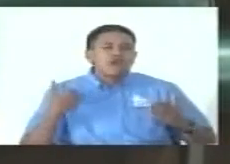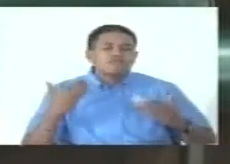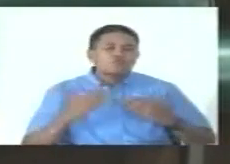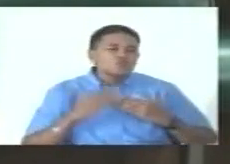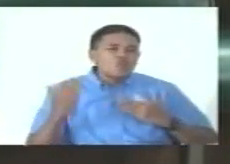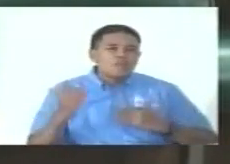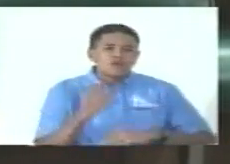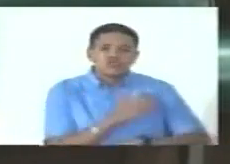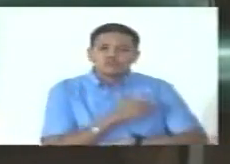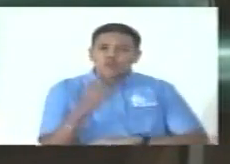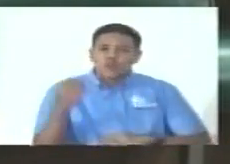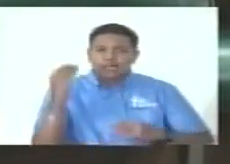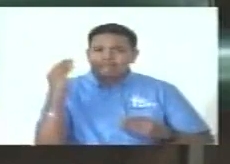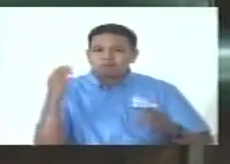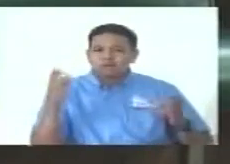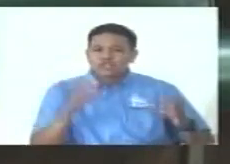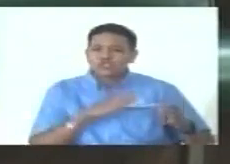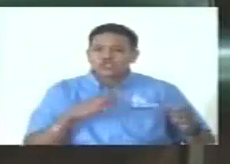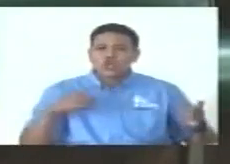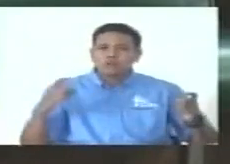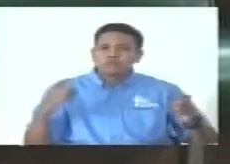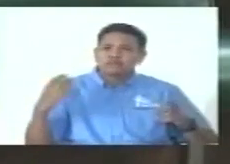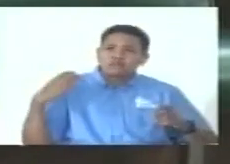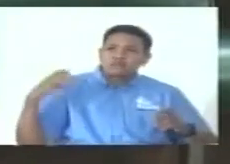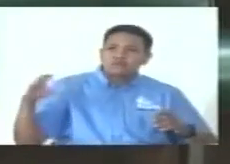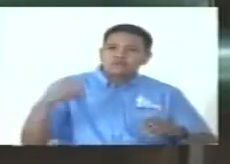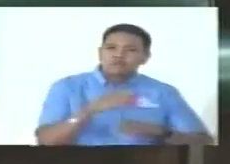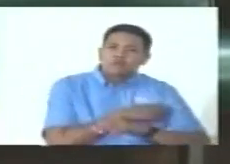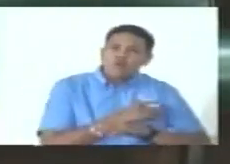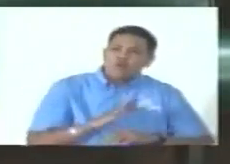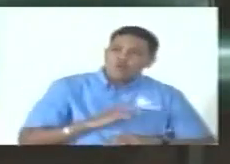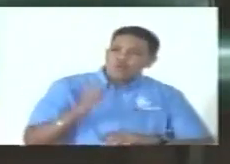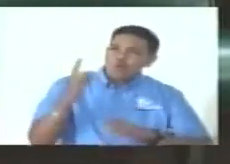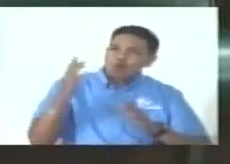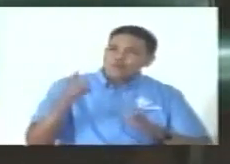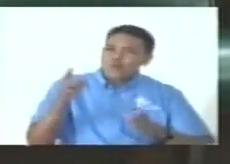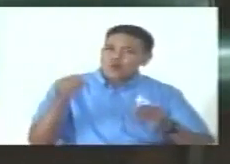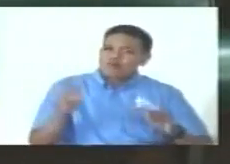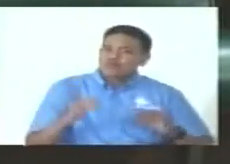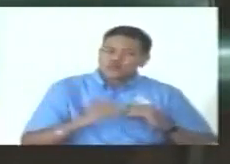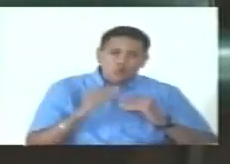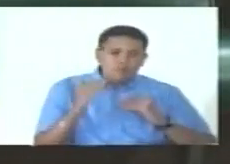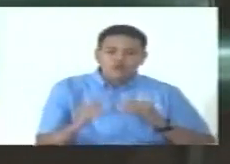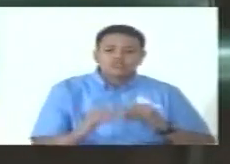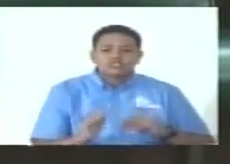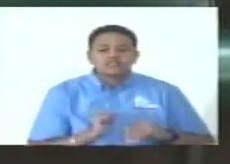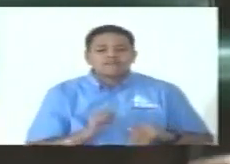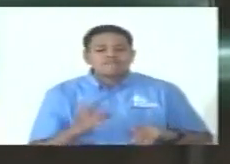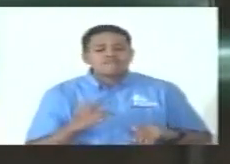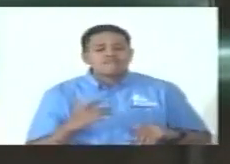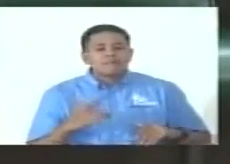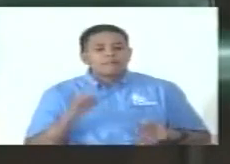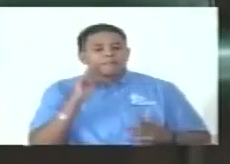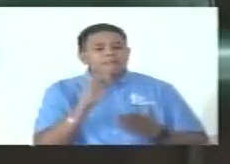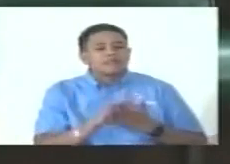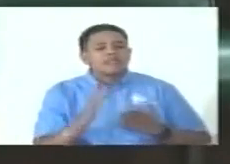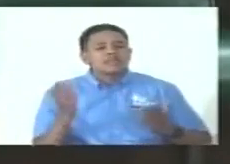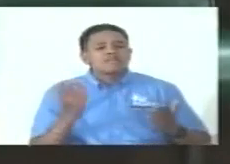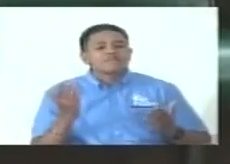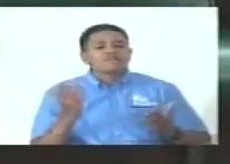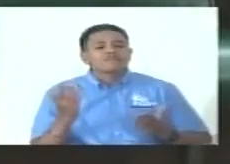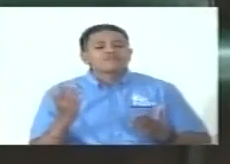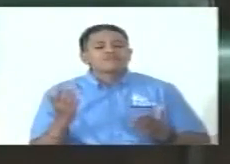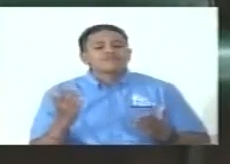power concentrated in one office and in one person. I believe that what the hybrid situation that